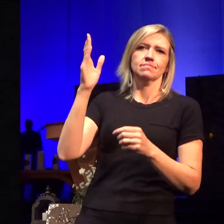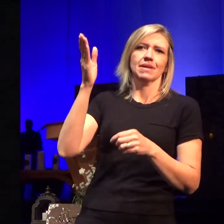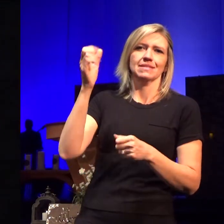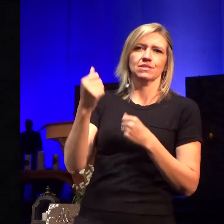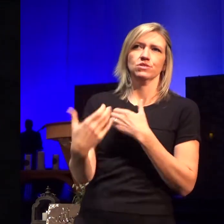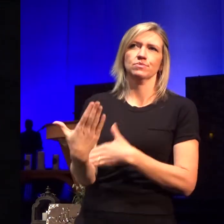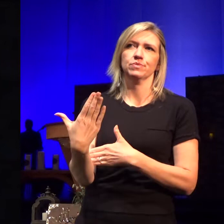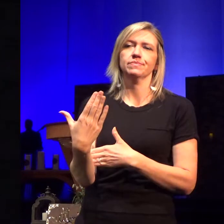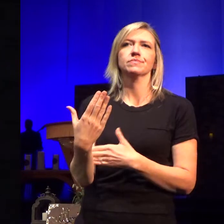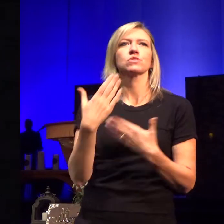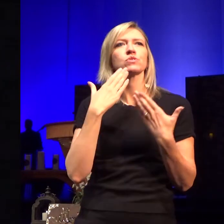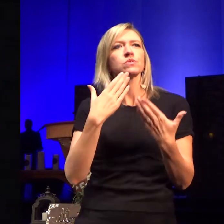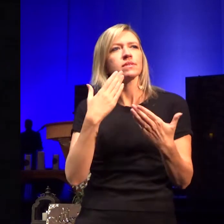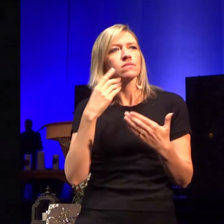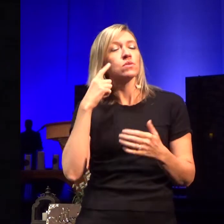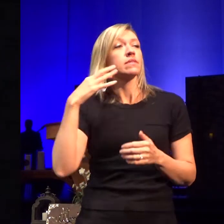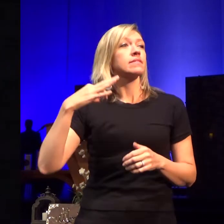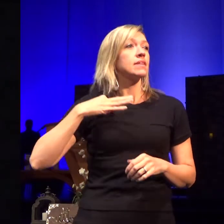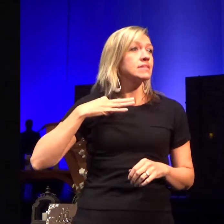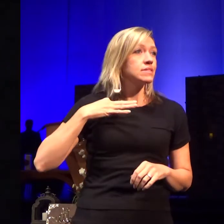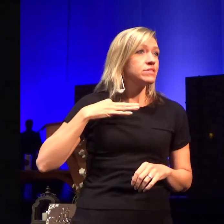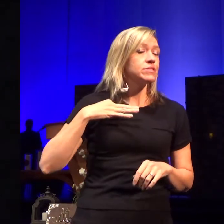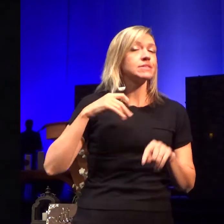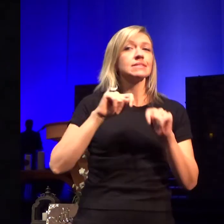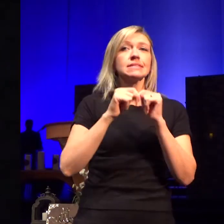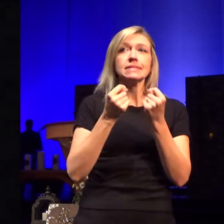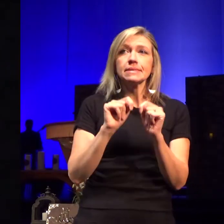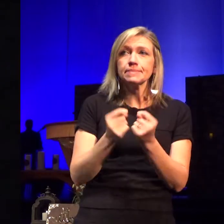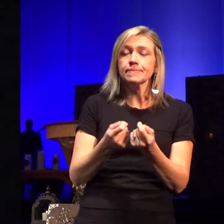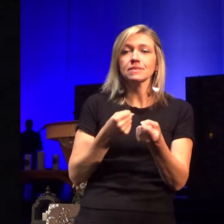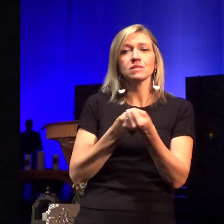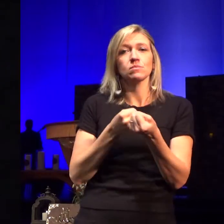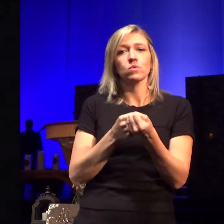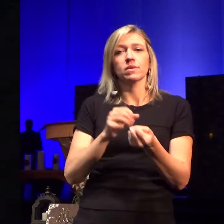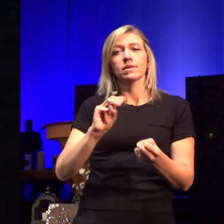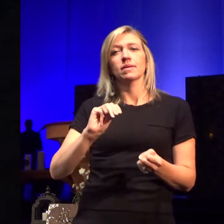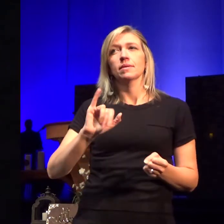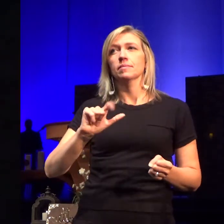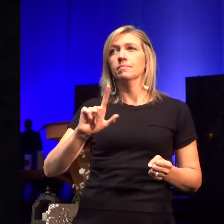the volunteers, all the teams that support Mile High Church.